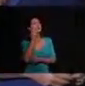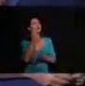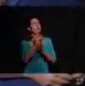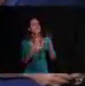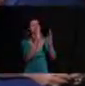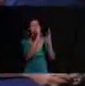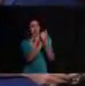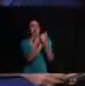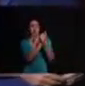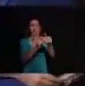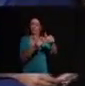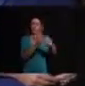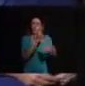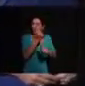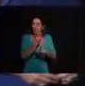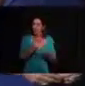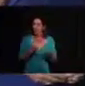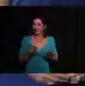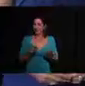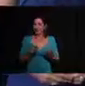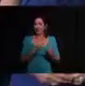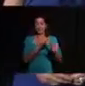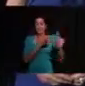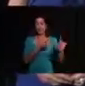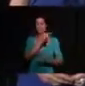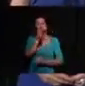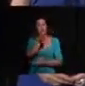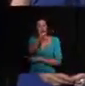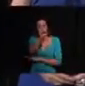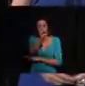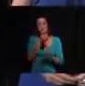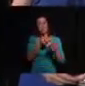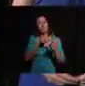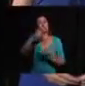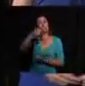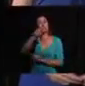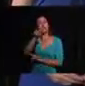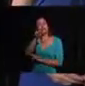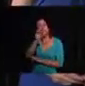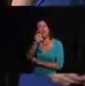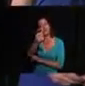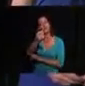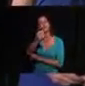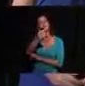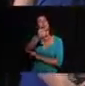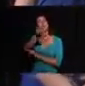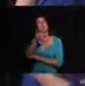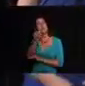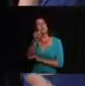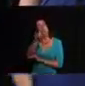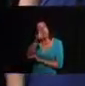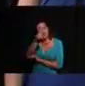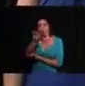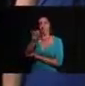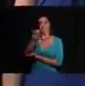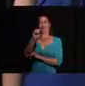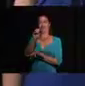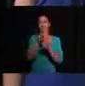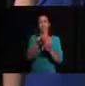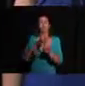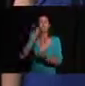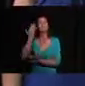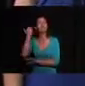video. It's our first one tonight, and it comes from Nova Scotia, from Patrick Jarvis of Ancient Hermit Drums. How did Patrick come to find